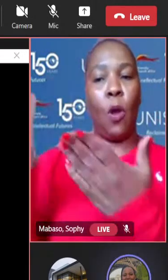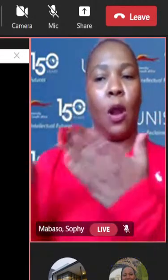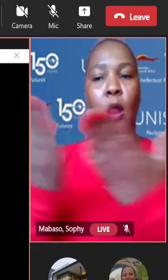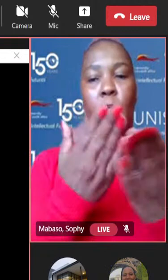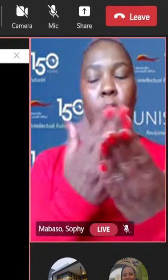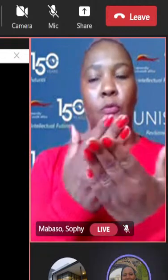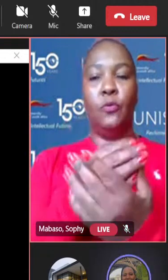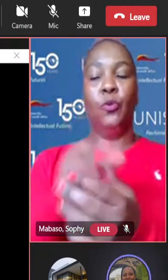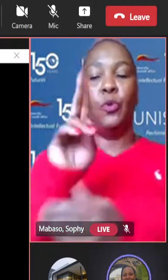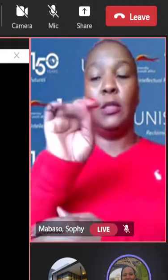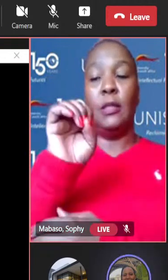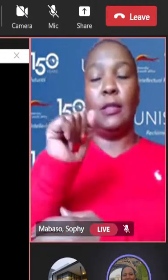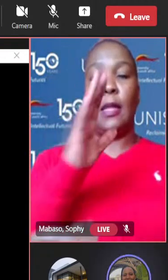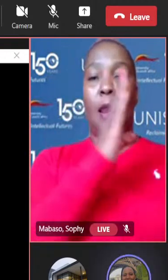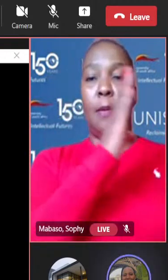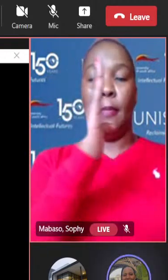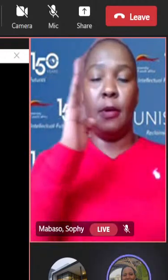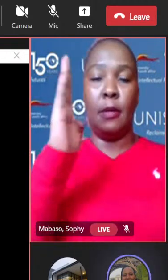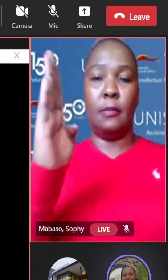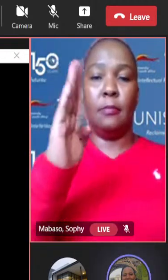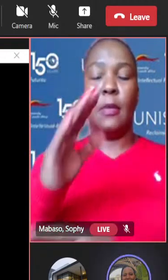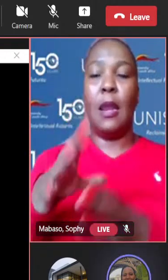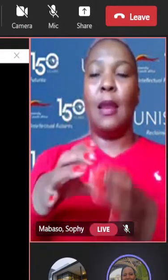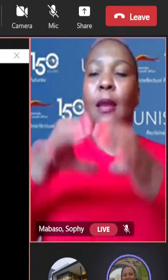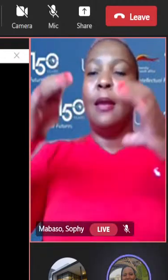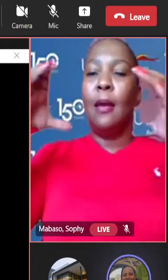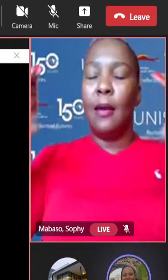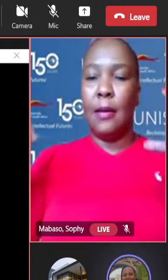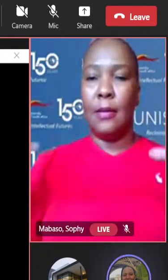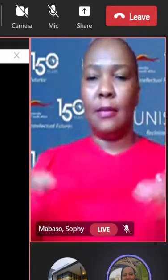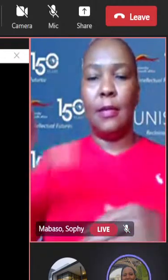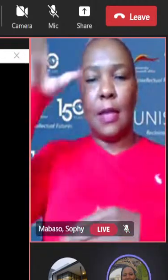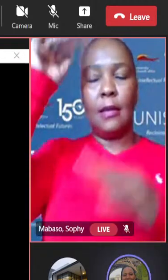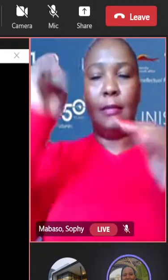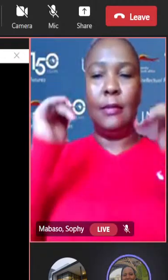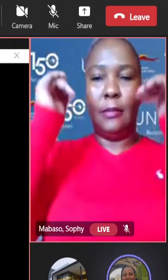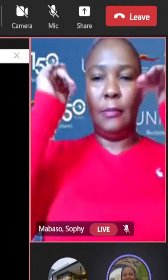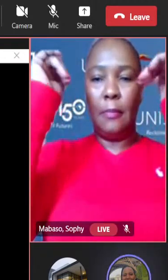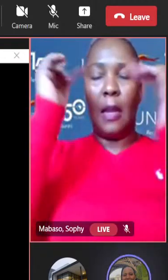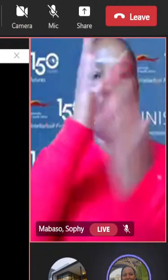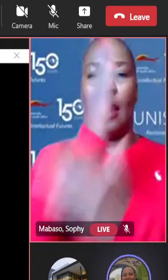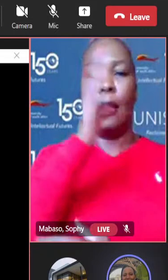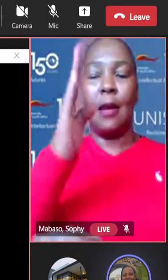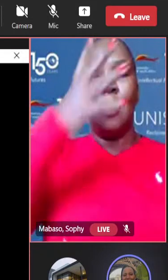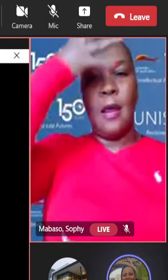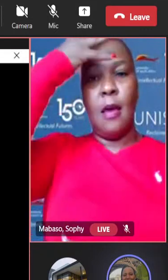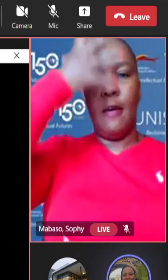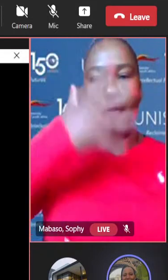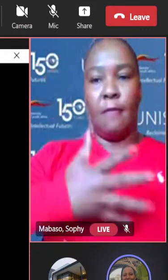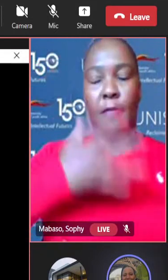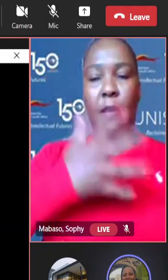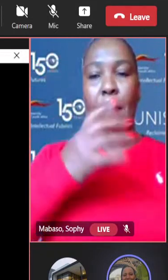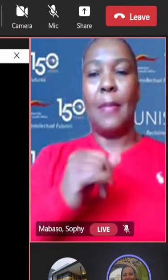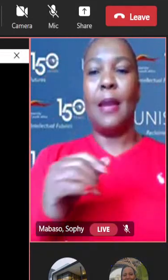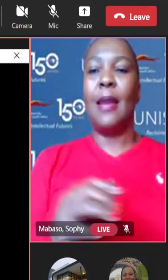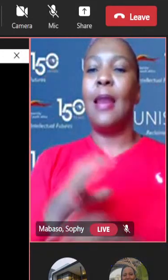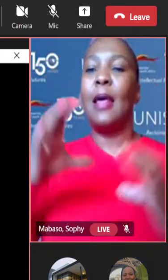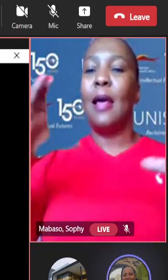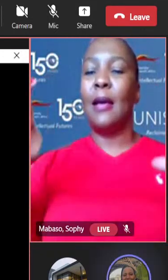Library, the largest academic library in Africa, not only in Africa, but the largest university in the